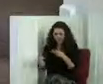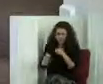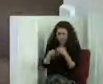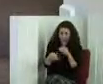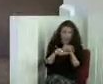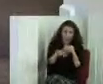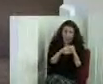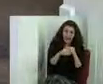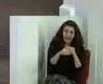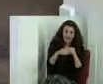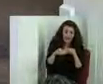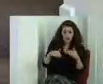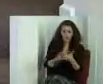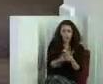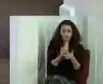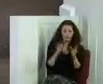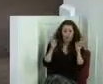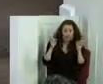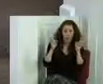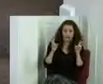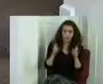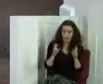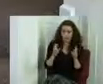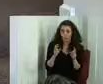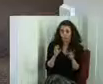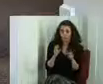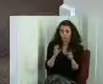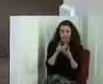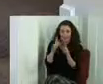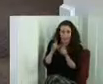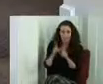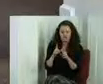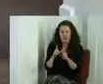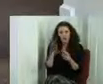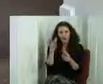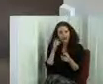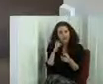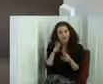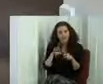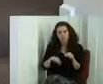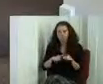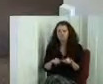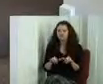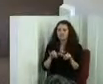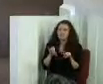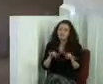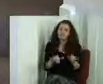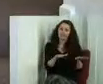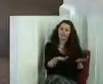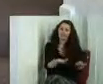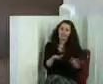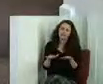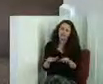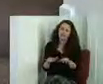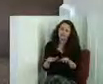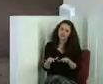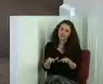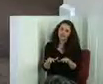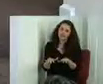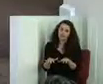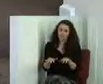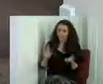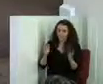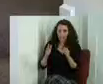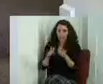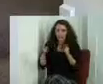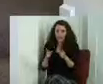that we find ourselves? Why is it that we can't just stay still instead of having to be in this place of abundance, this place of growth